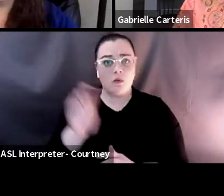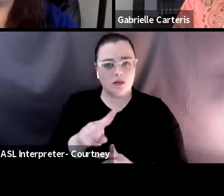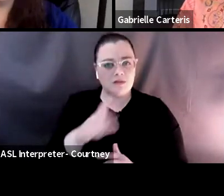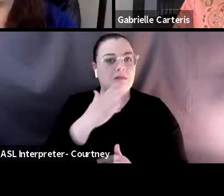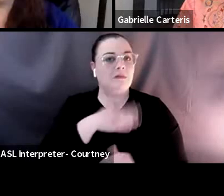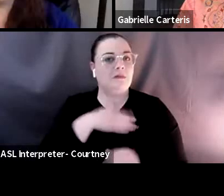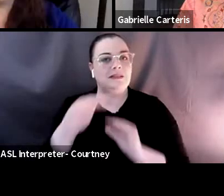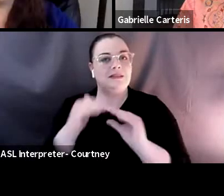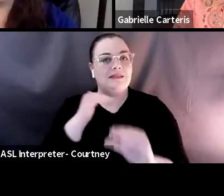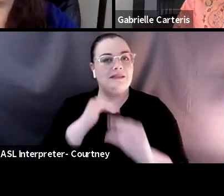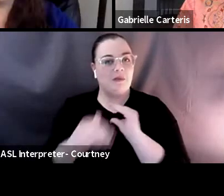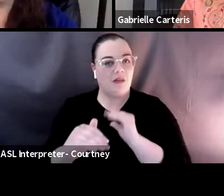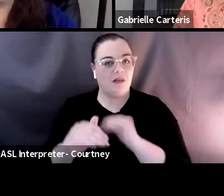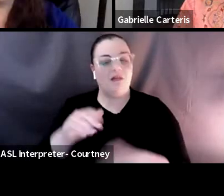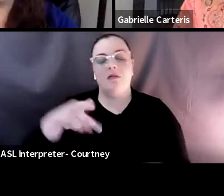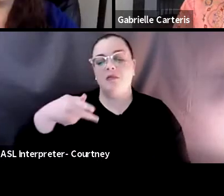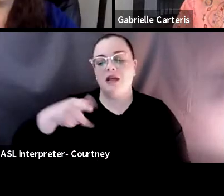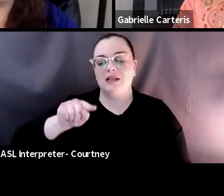please email